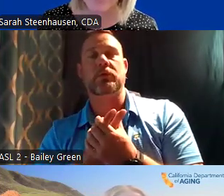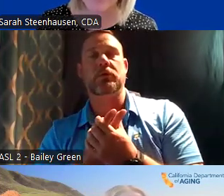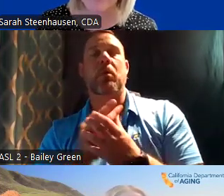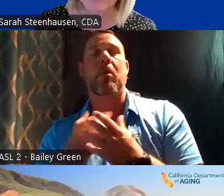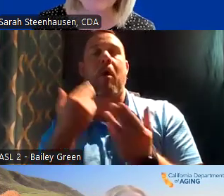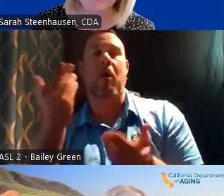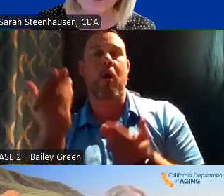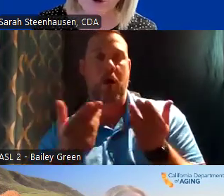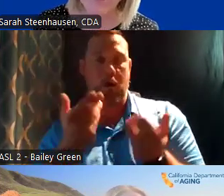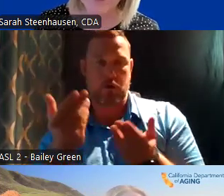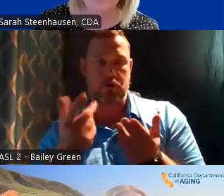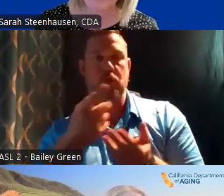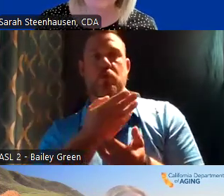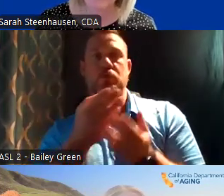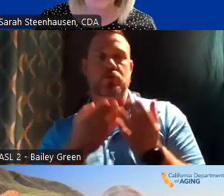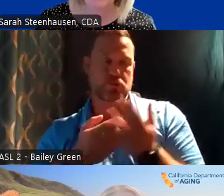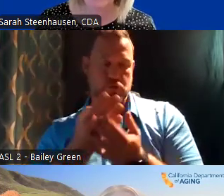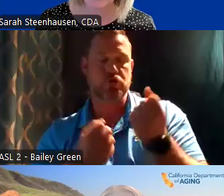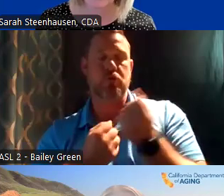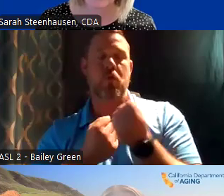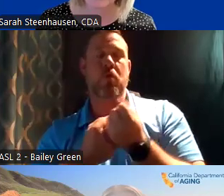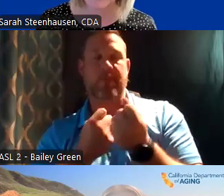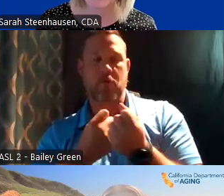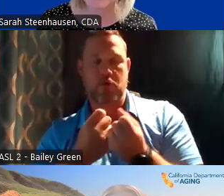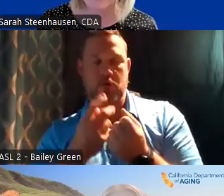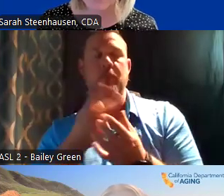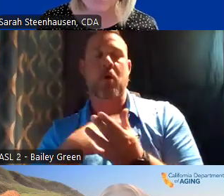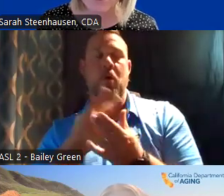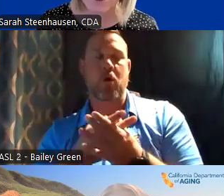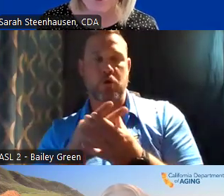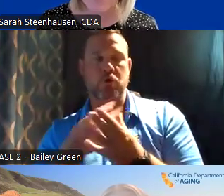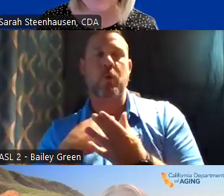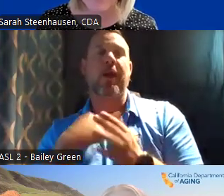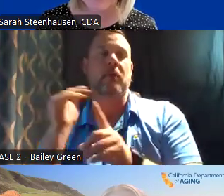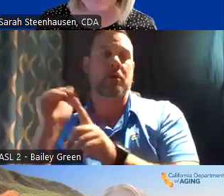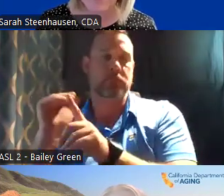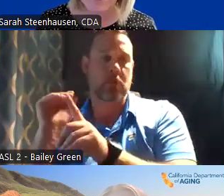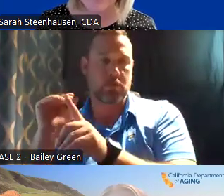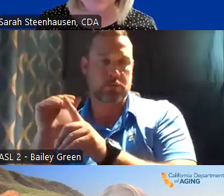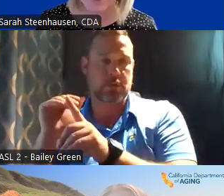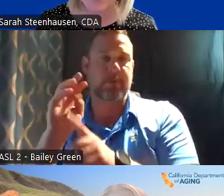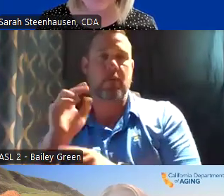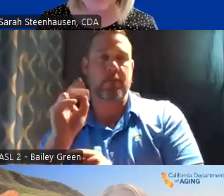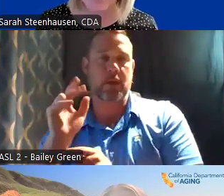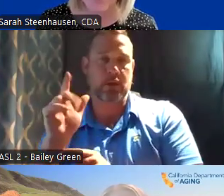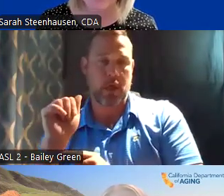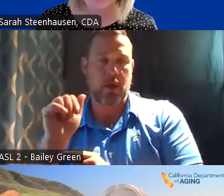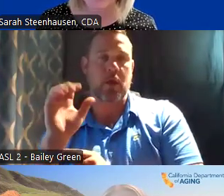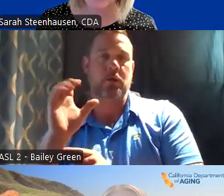hired through the support of the Master Plan for Aging Foundation partners, we have a consultant from the Mandela Change